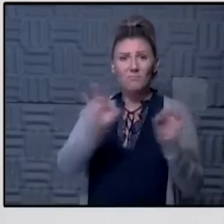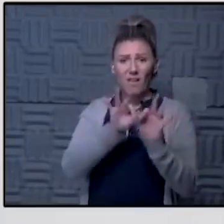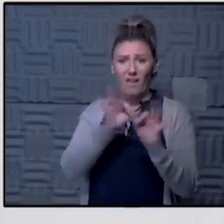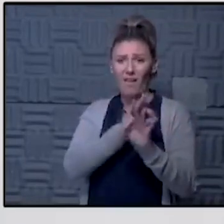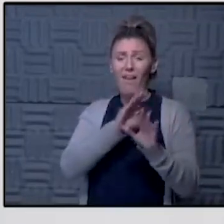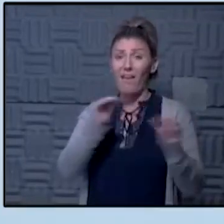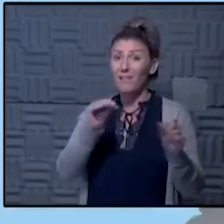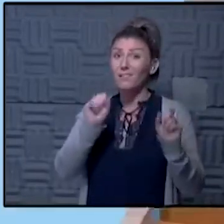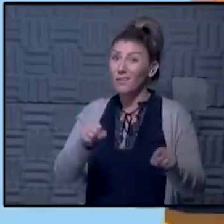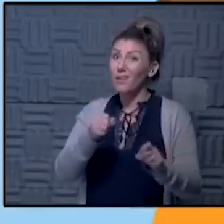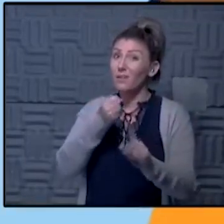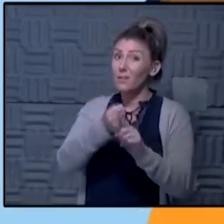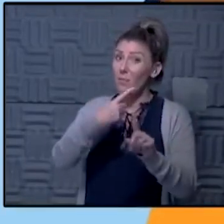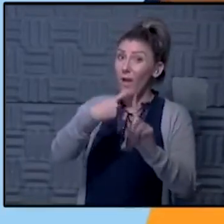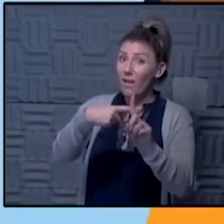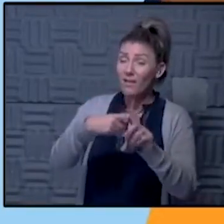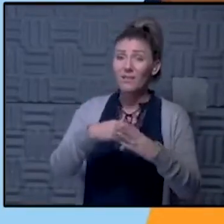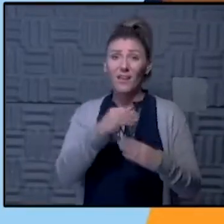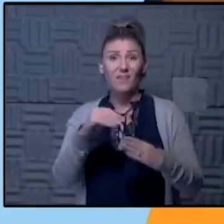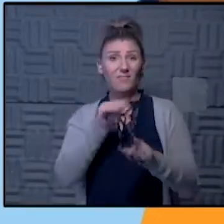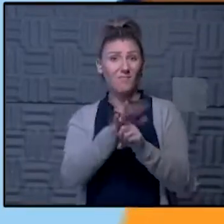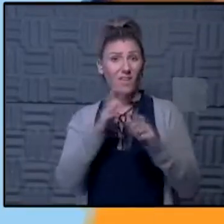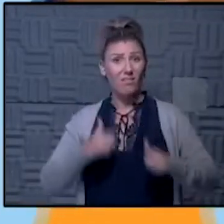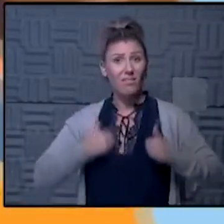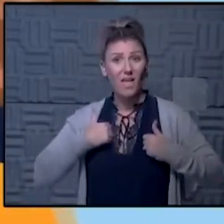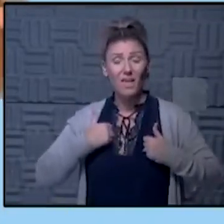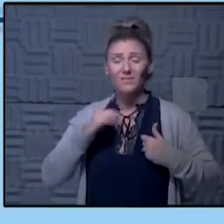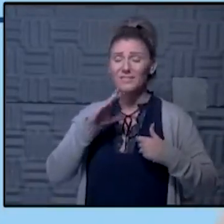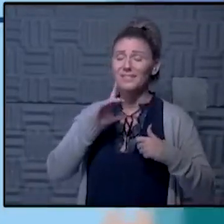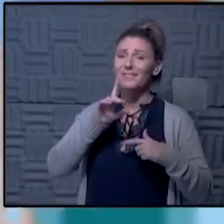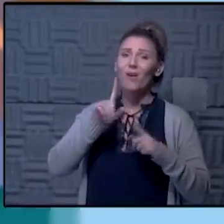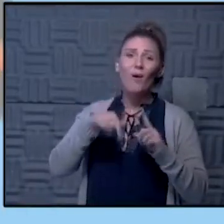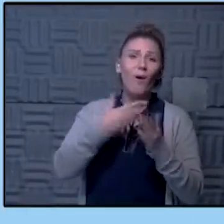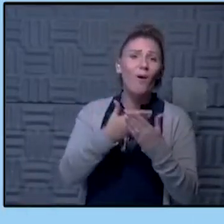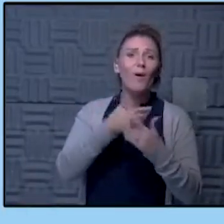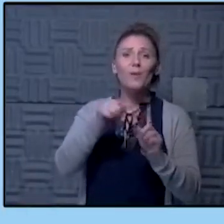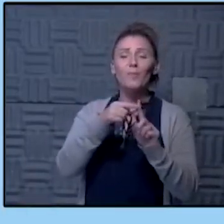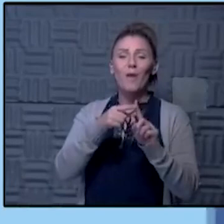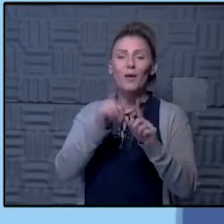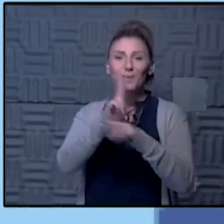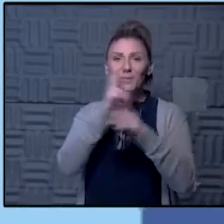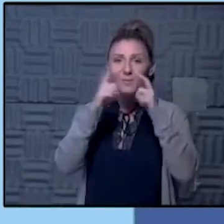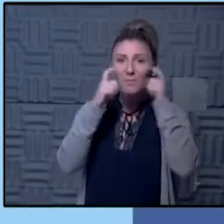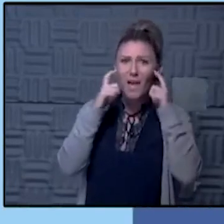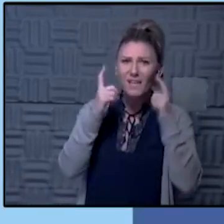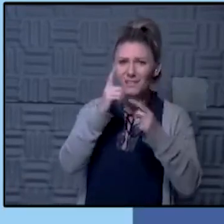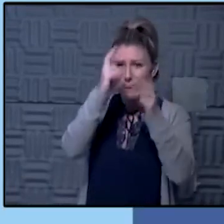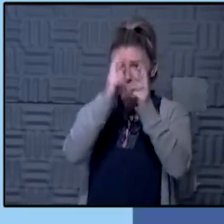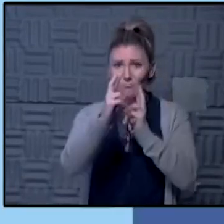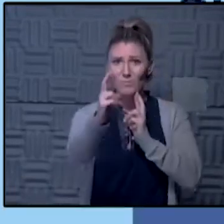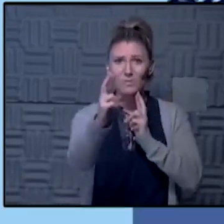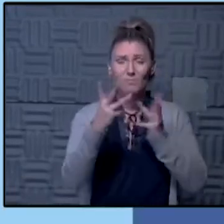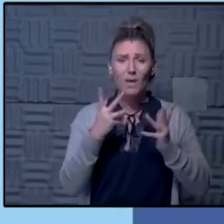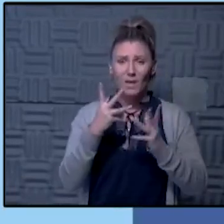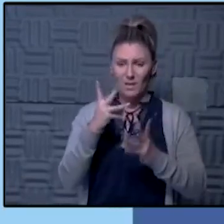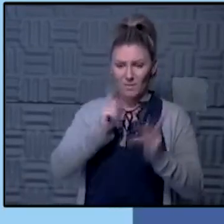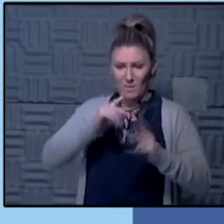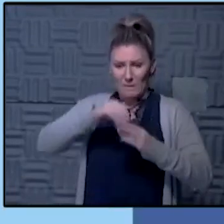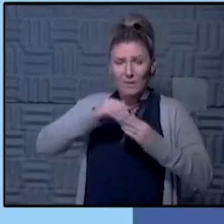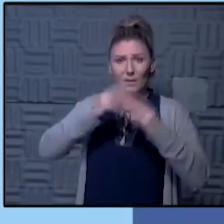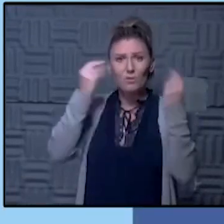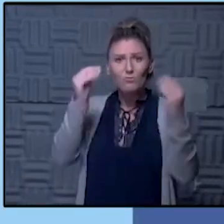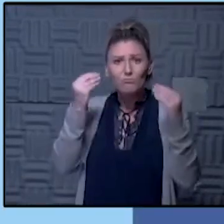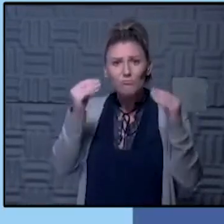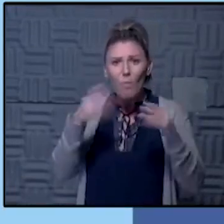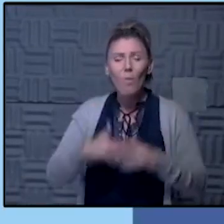people's lives. It's all about the ability to wear a mask and be respectful of the other people that are in that store so that